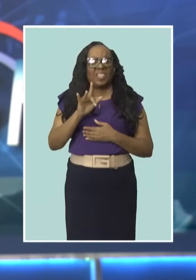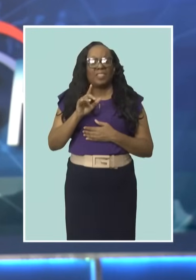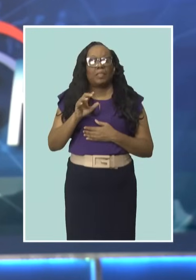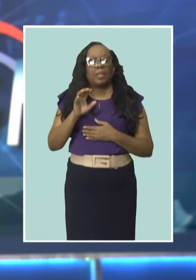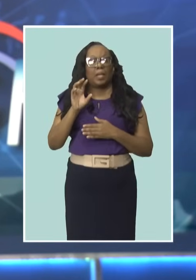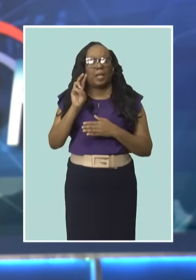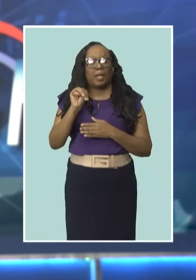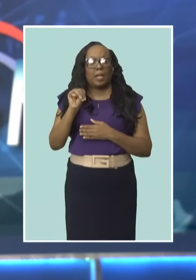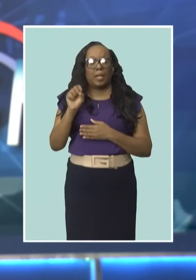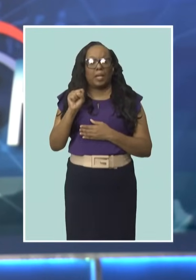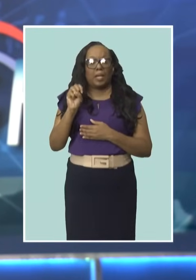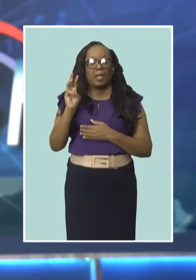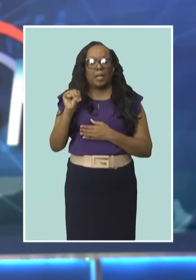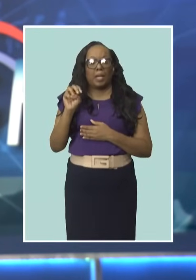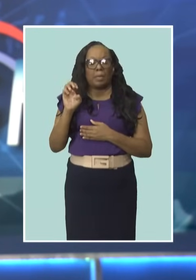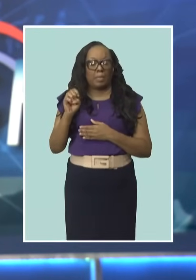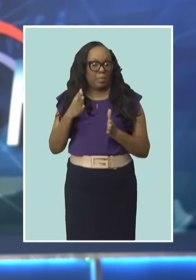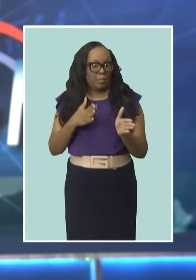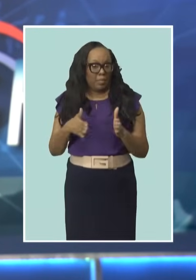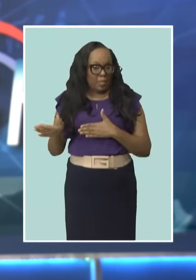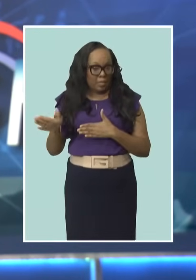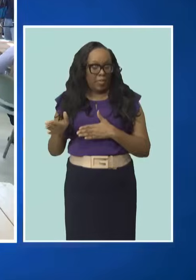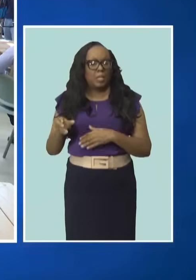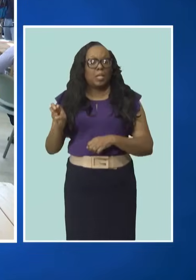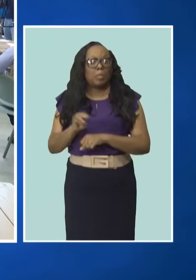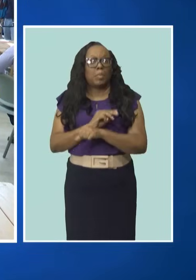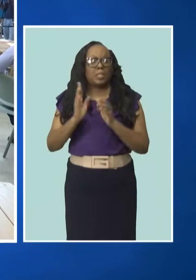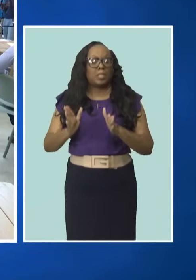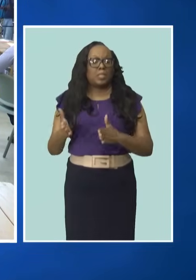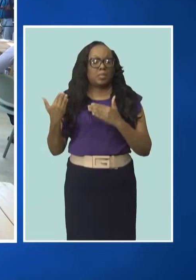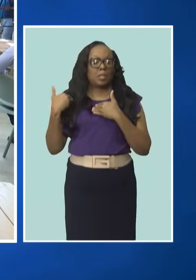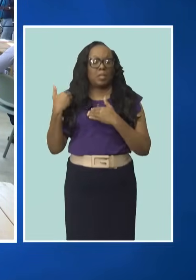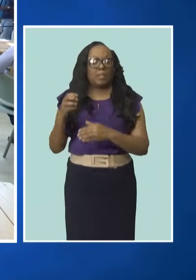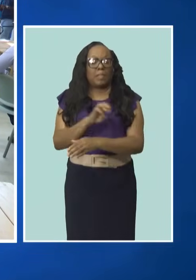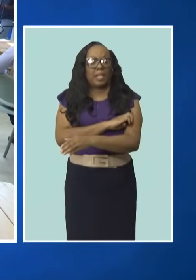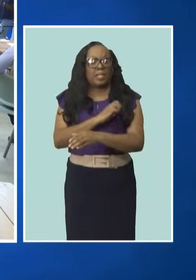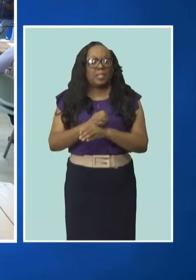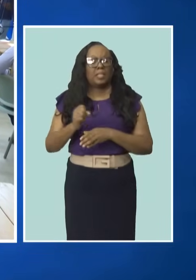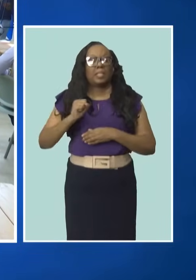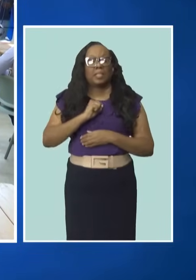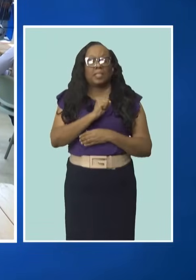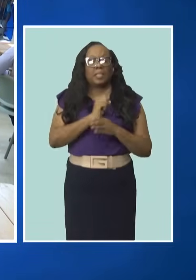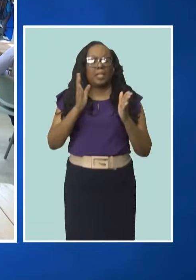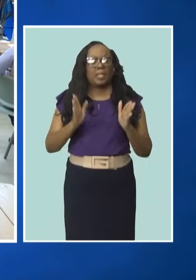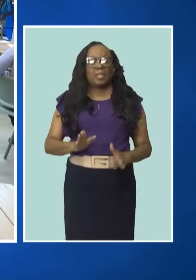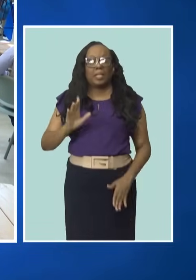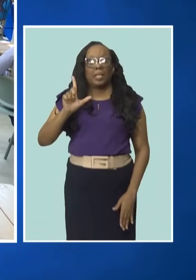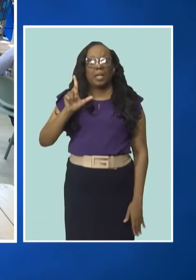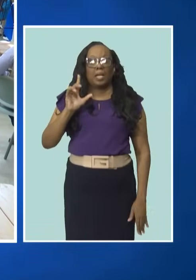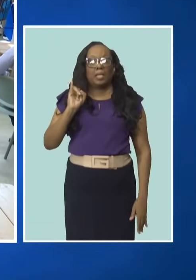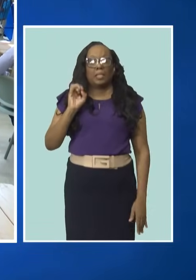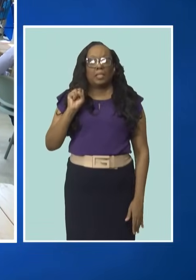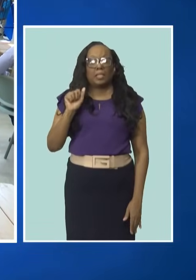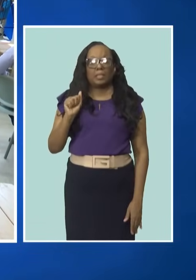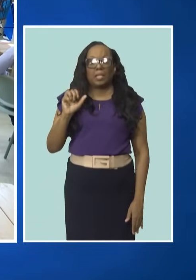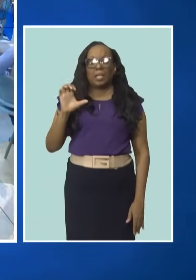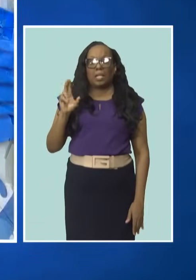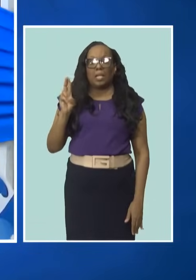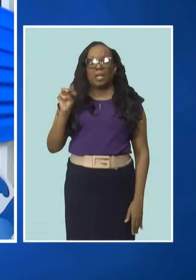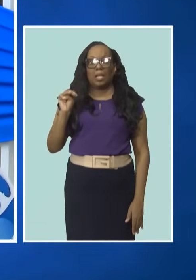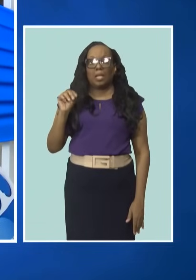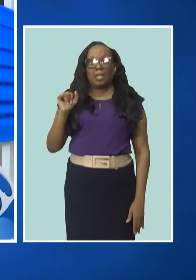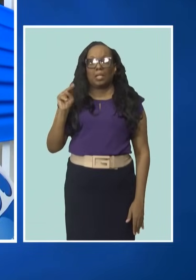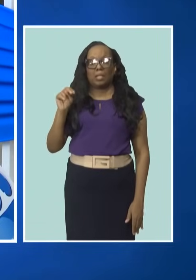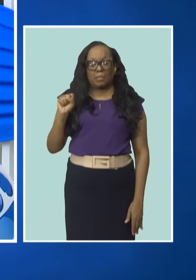and Medium-Sized Enterprise Strategy. Minister of Energy and Business, Senator Lisa Cummins, says this means Barbados now has